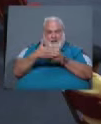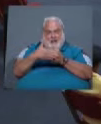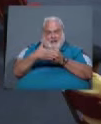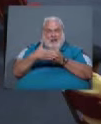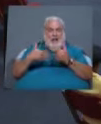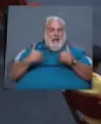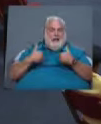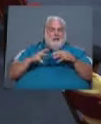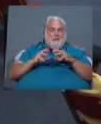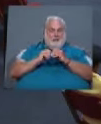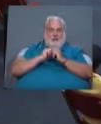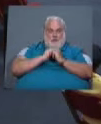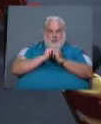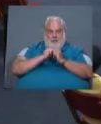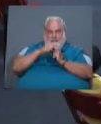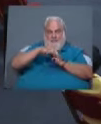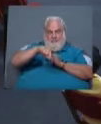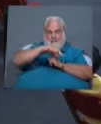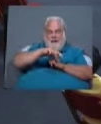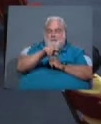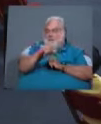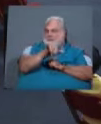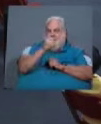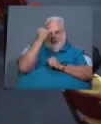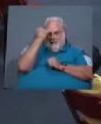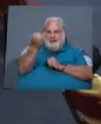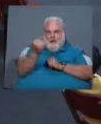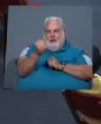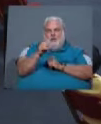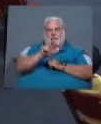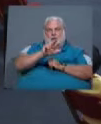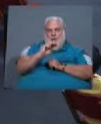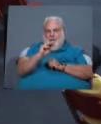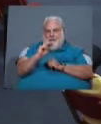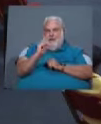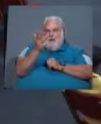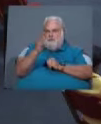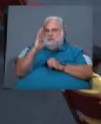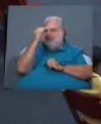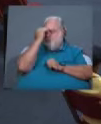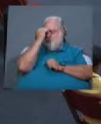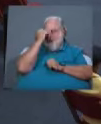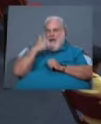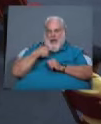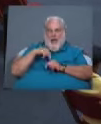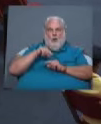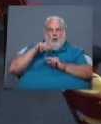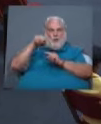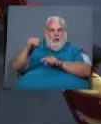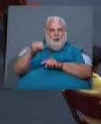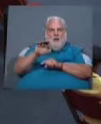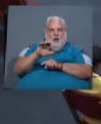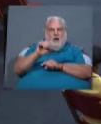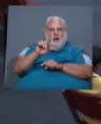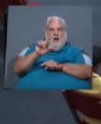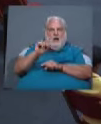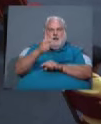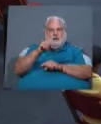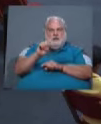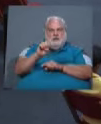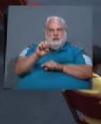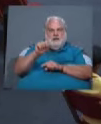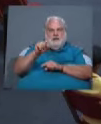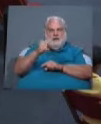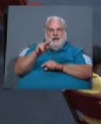have meetings. And I think 3M, I know I went to one meeting in College Station, but that was called